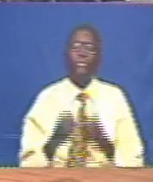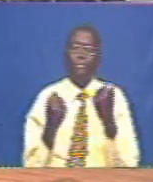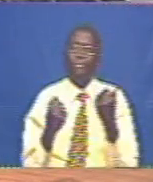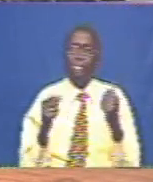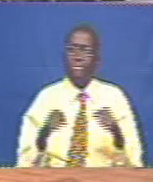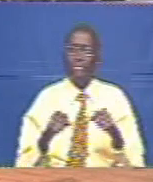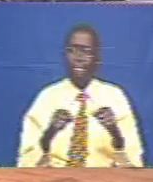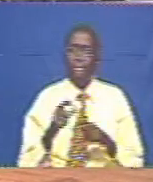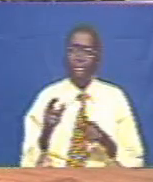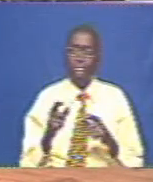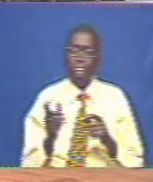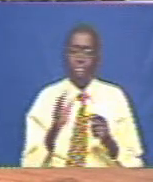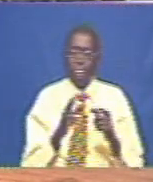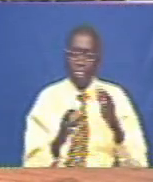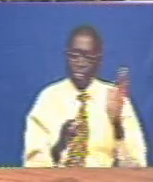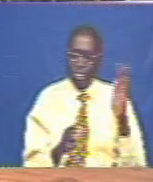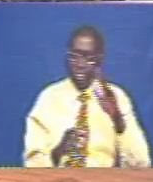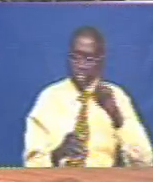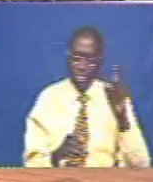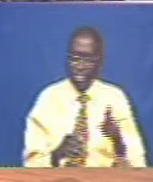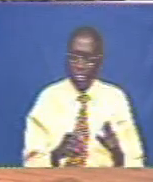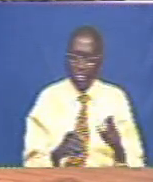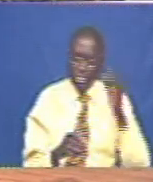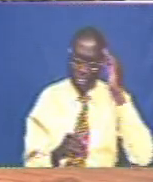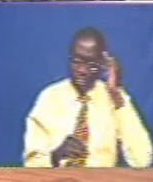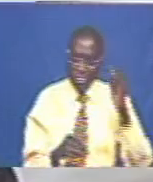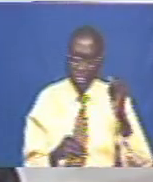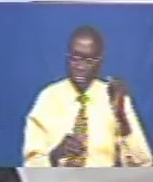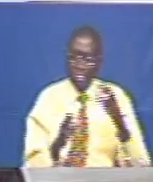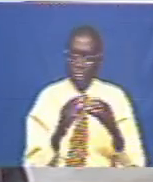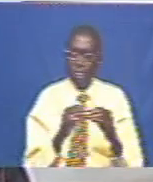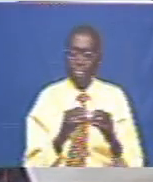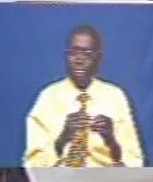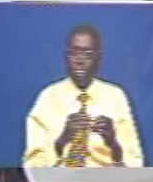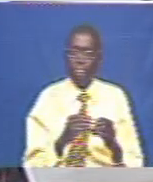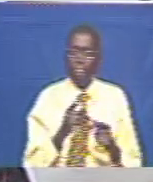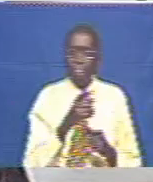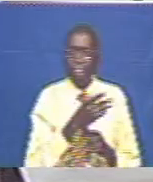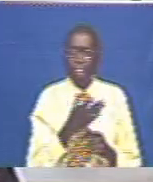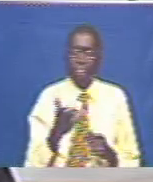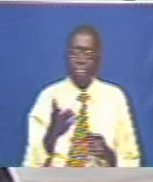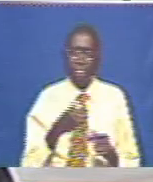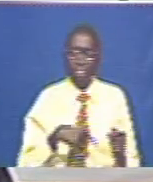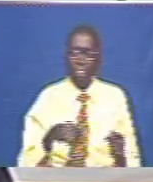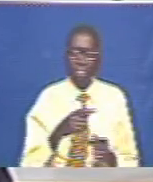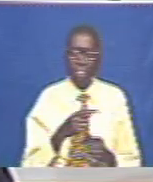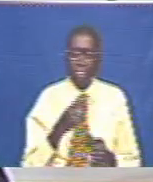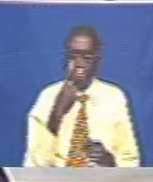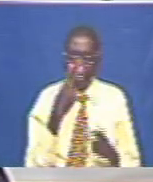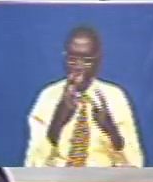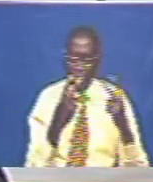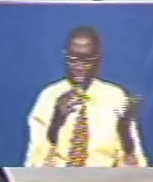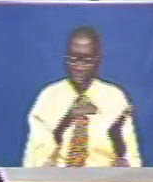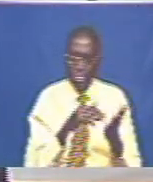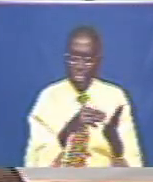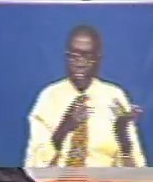I think back to your question, the aspect of innovation and creativity in the movement, I think, is something we need to reckon with. And that's why we are coming